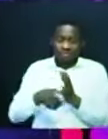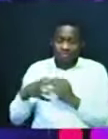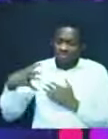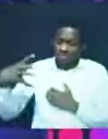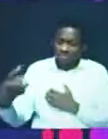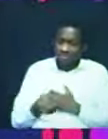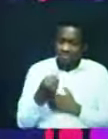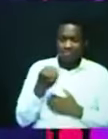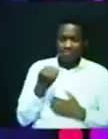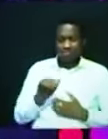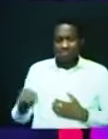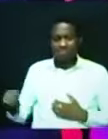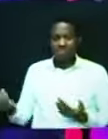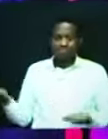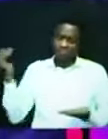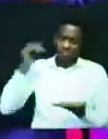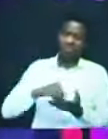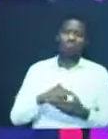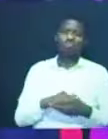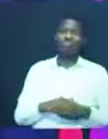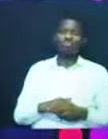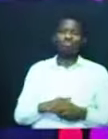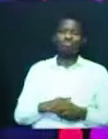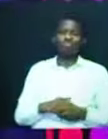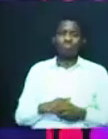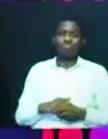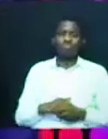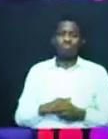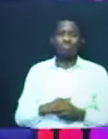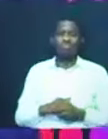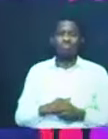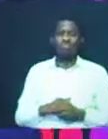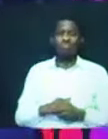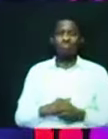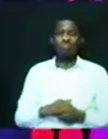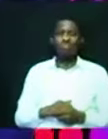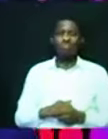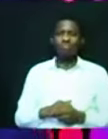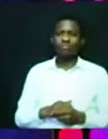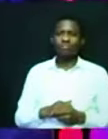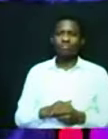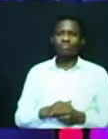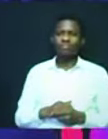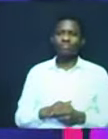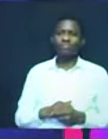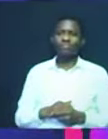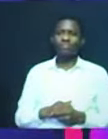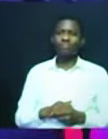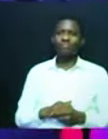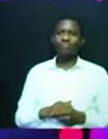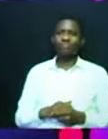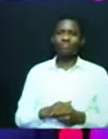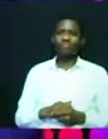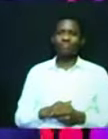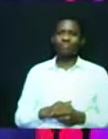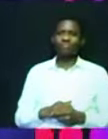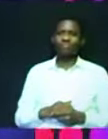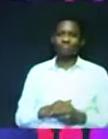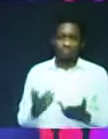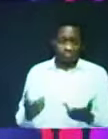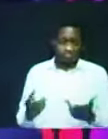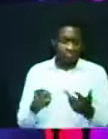well. Today be a year to Jum say yeah, did you for the now so bra woo to side you mean and we any not genie won.